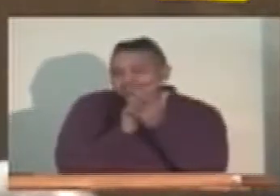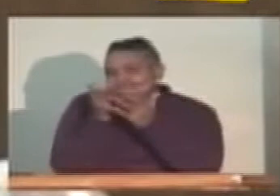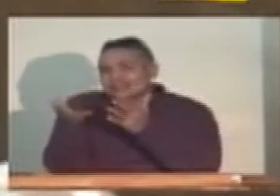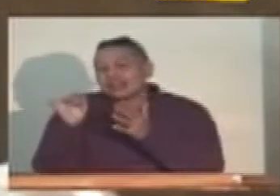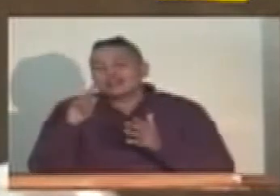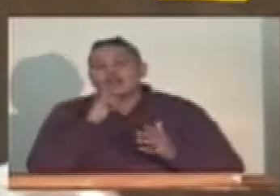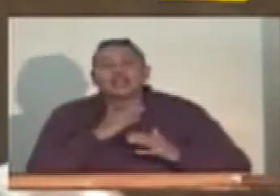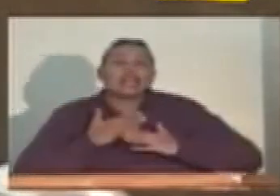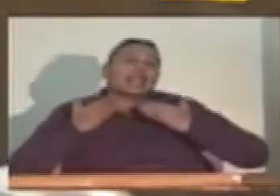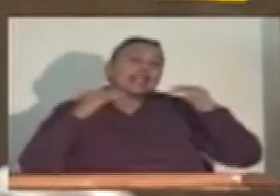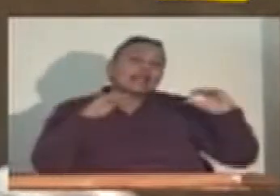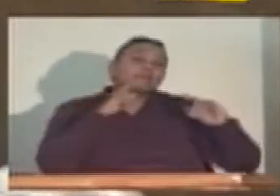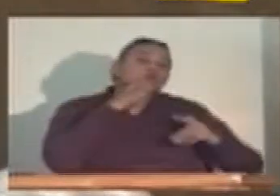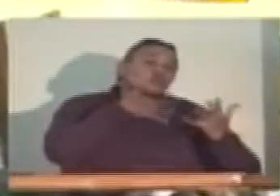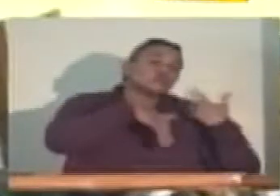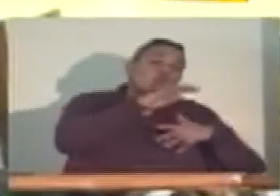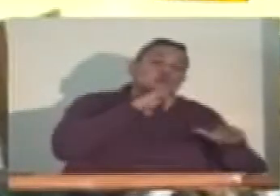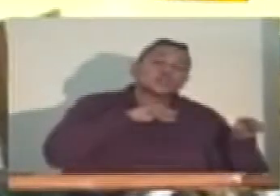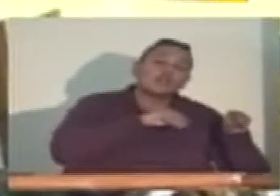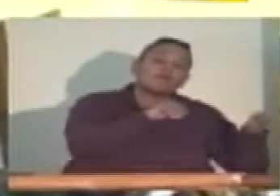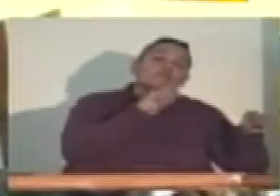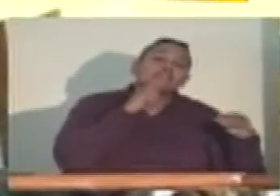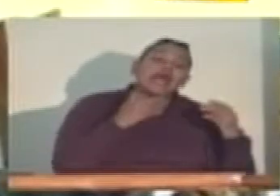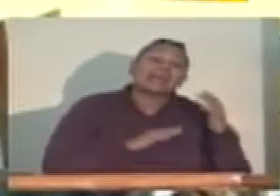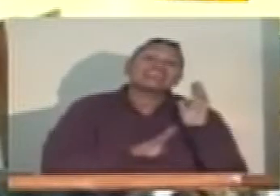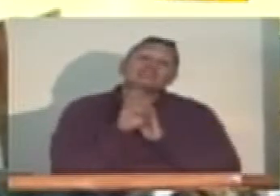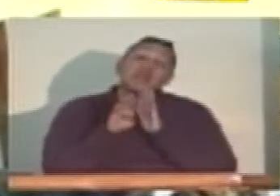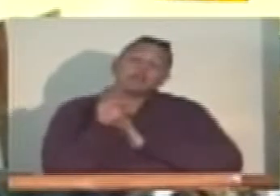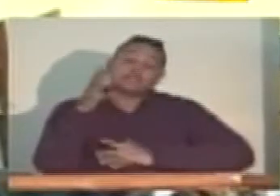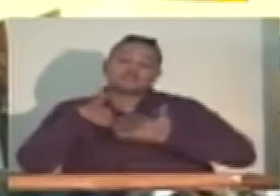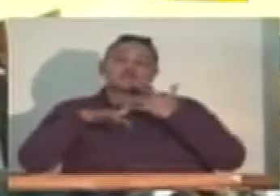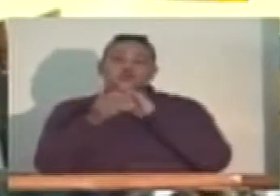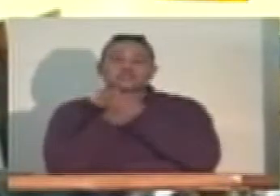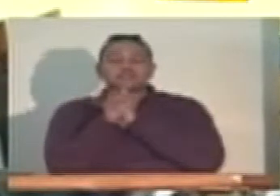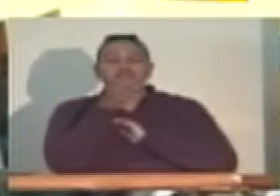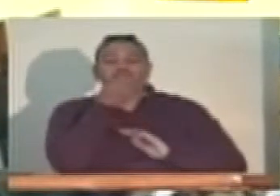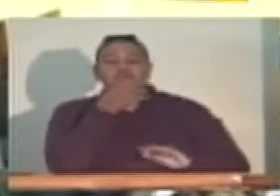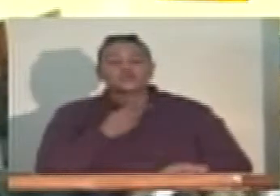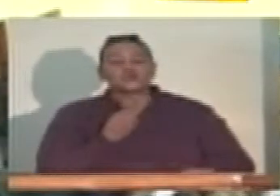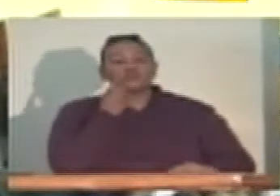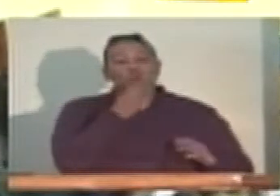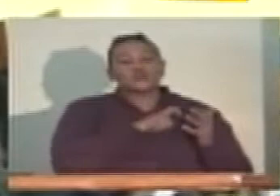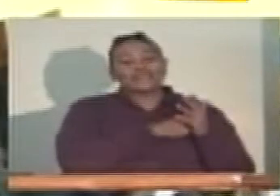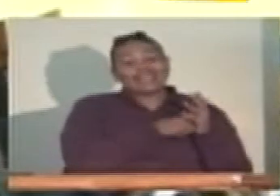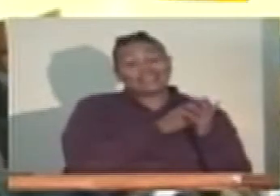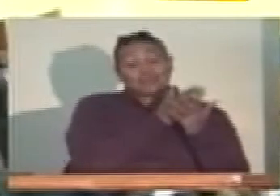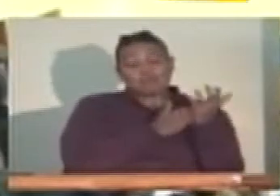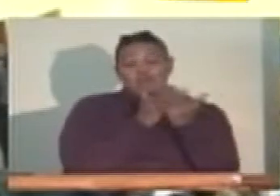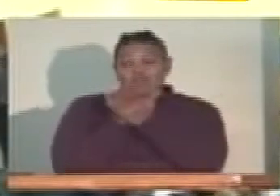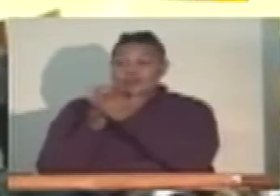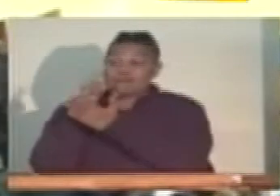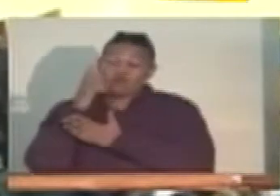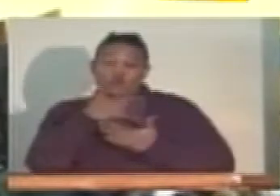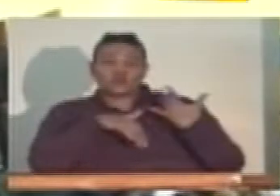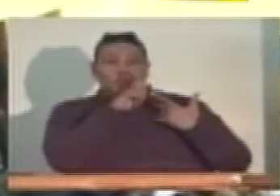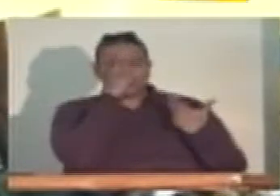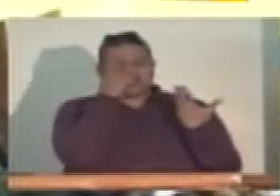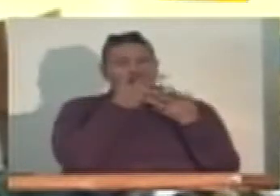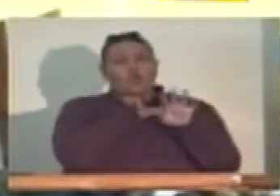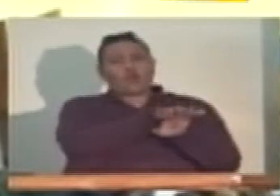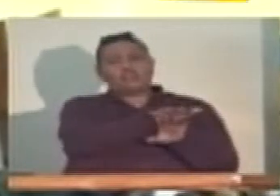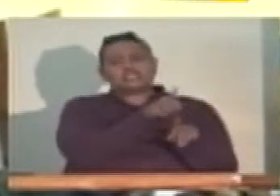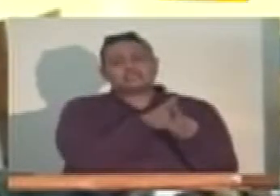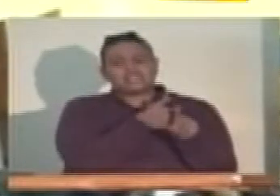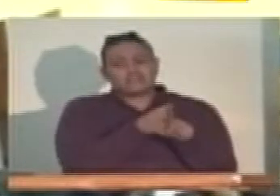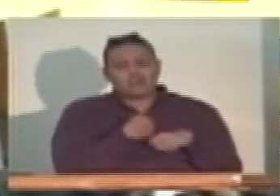social mobility and development of social capital, two key components to a socially cohesive